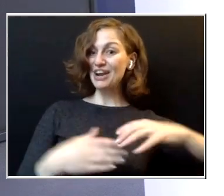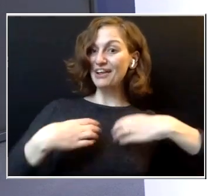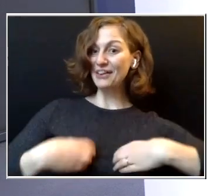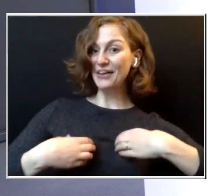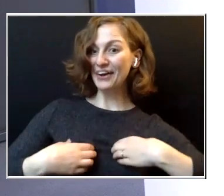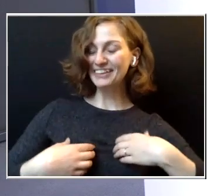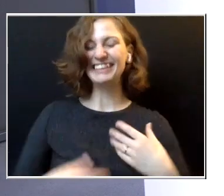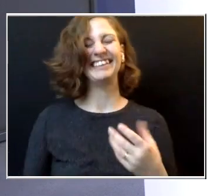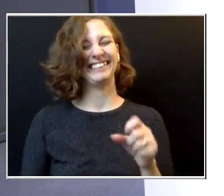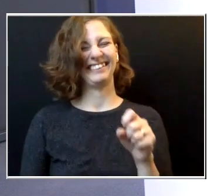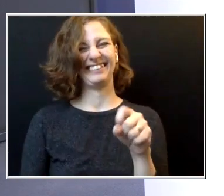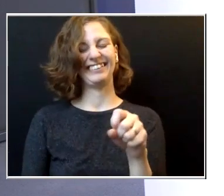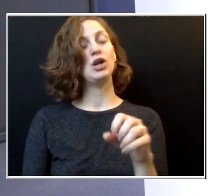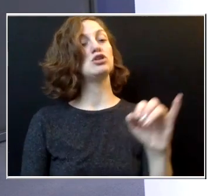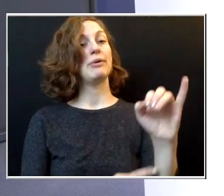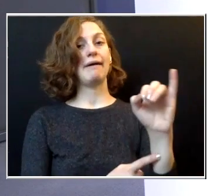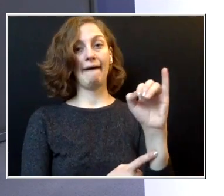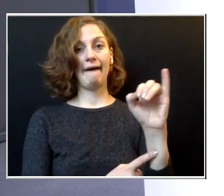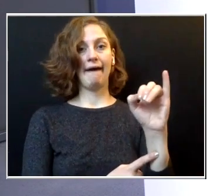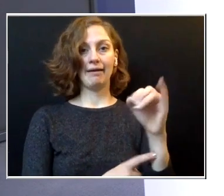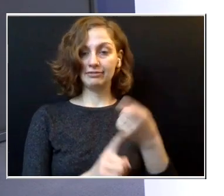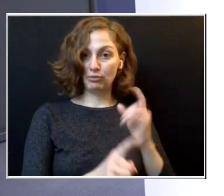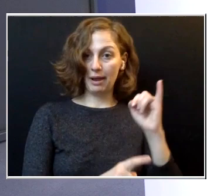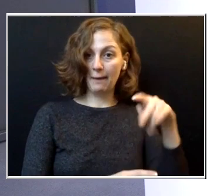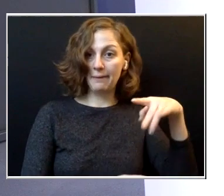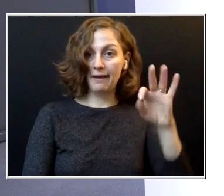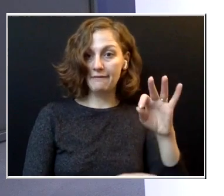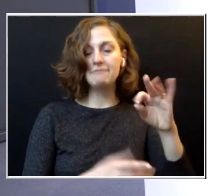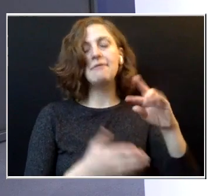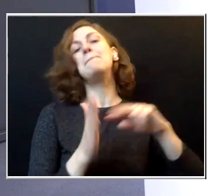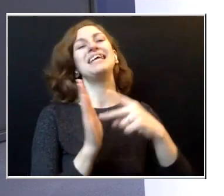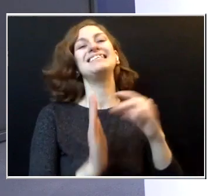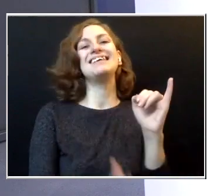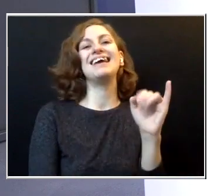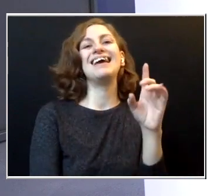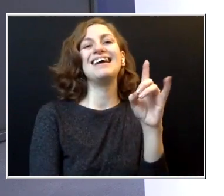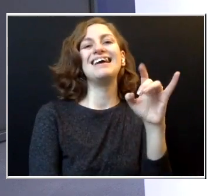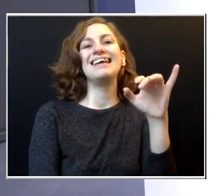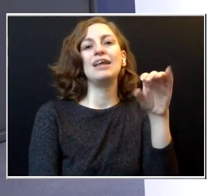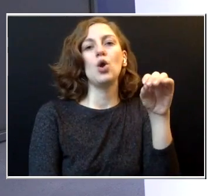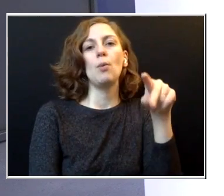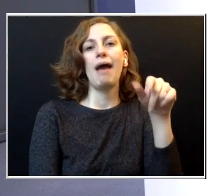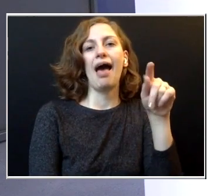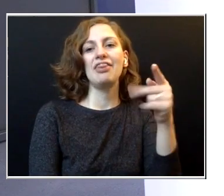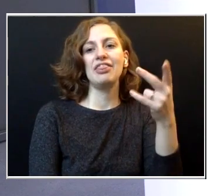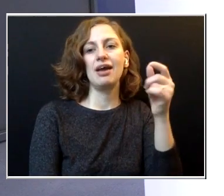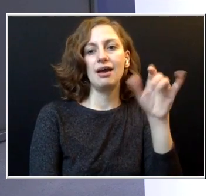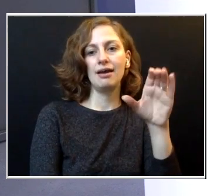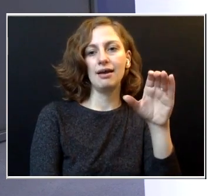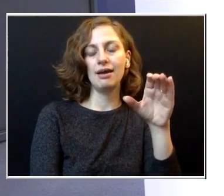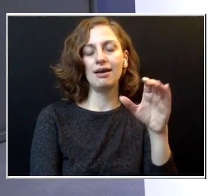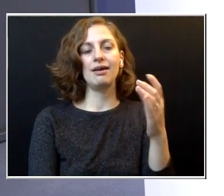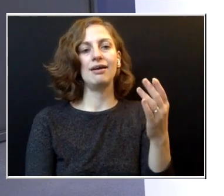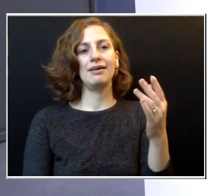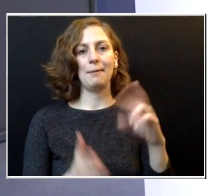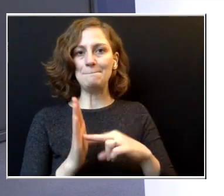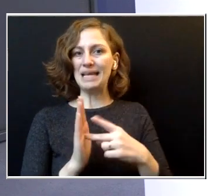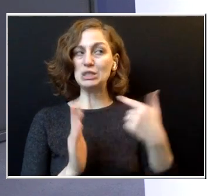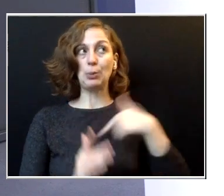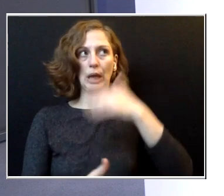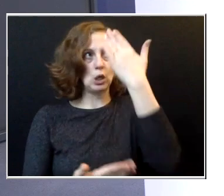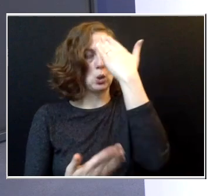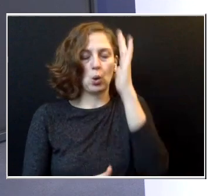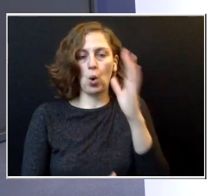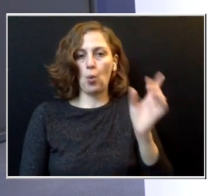IPF stands for idiopathic, meaning we can't pinpoint a cause. That's in medicine when we like to still sound like we know something we don't. We call it something called, like, it's not called we don't